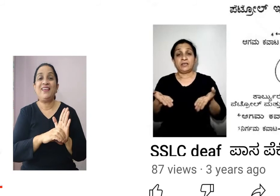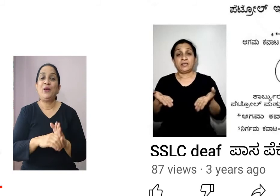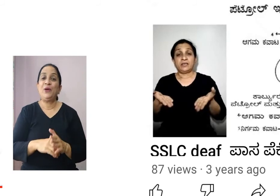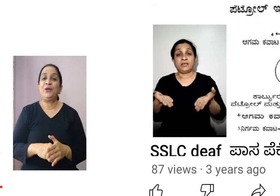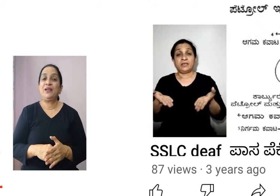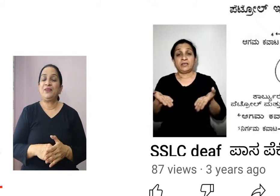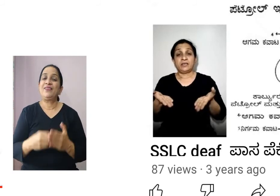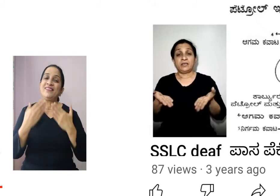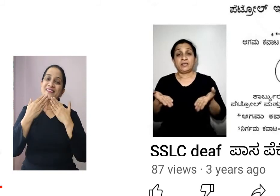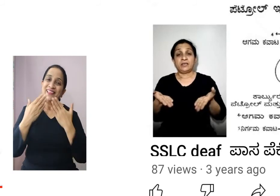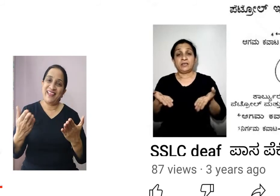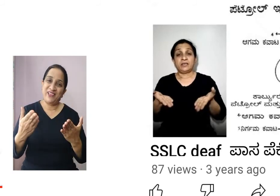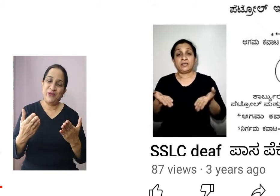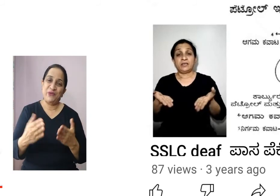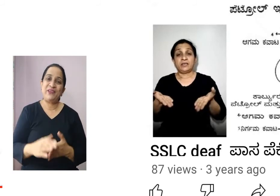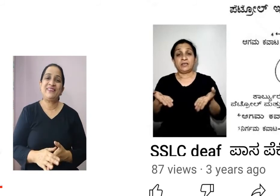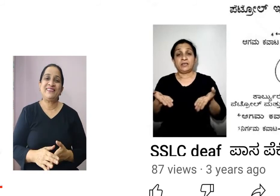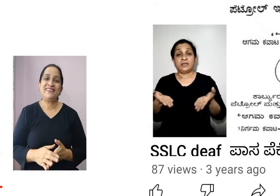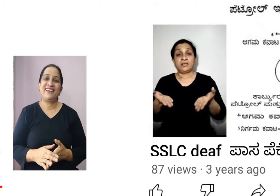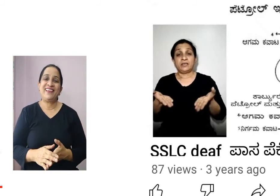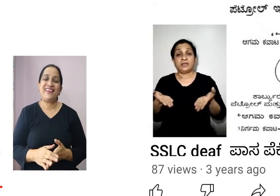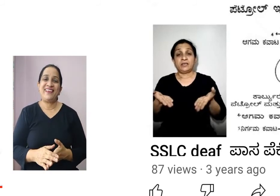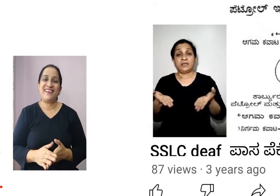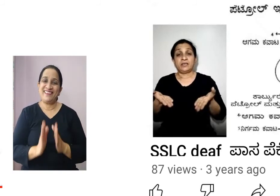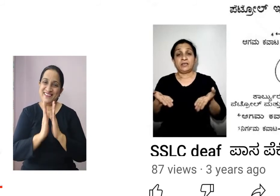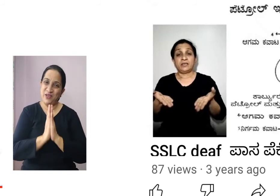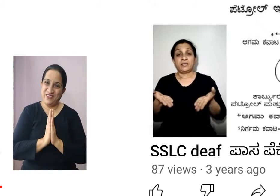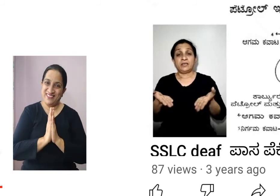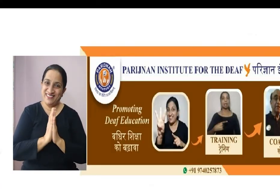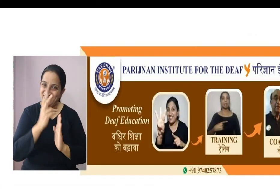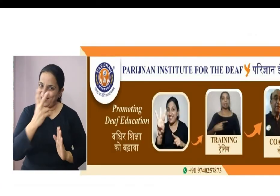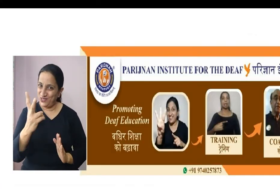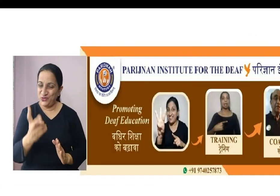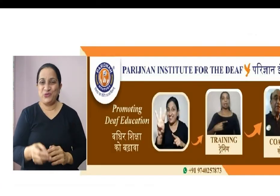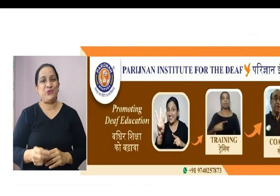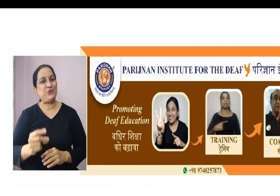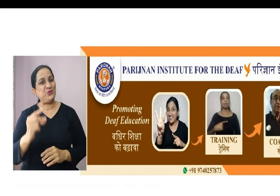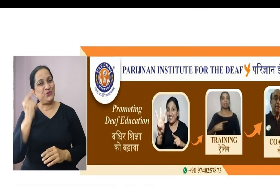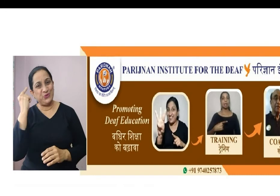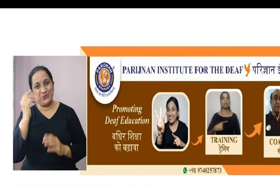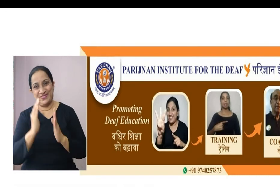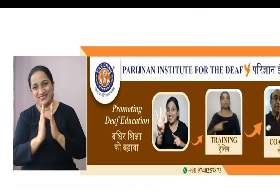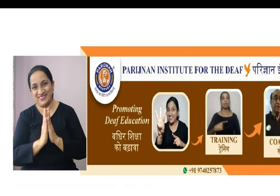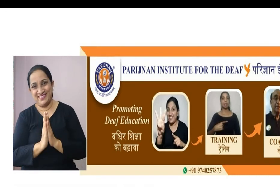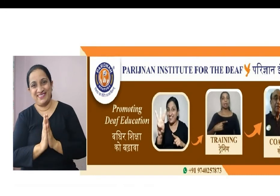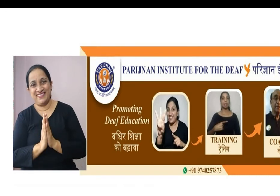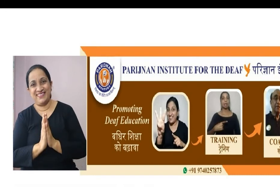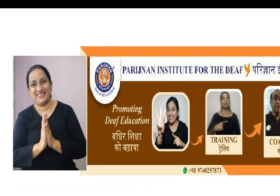Thank you. Namaste. See you soon.